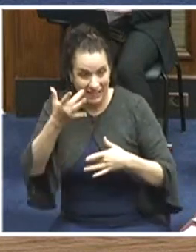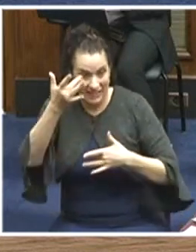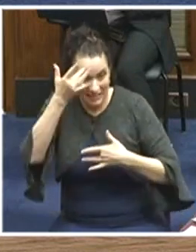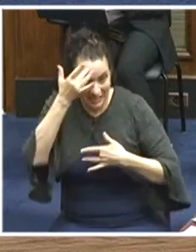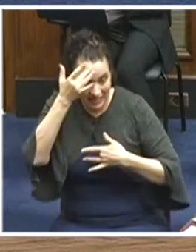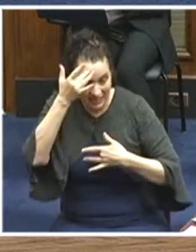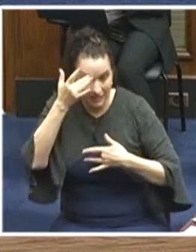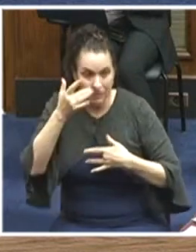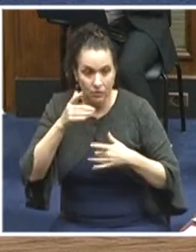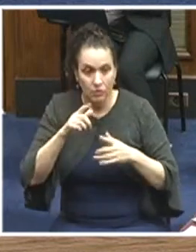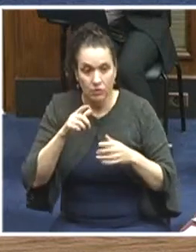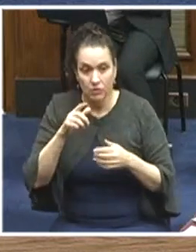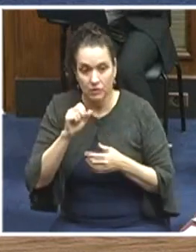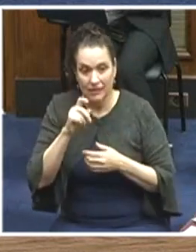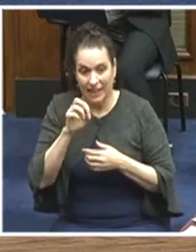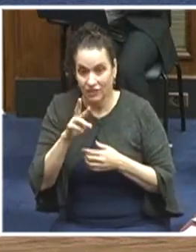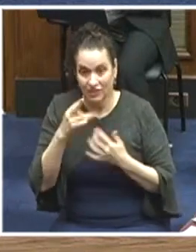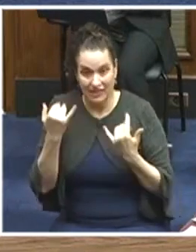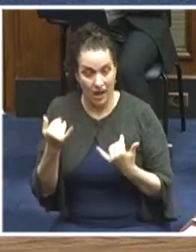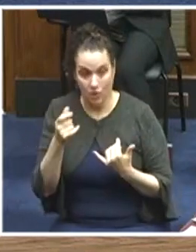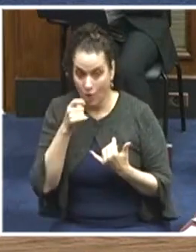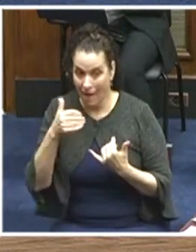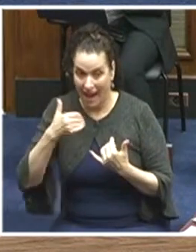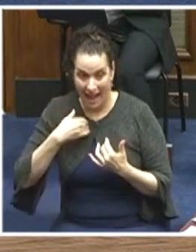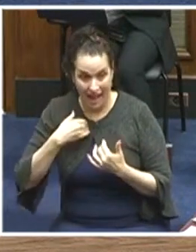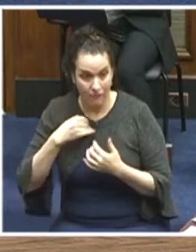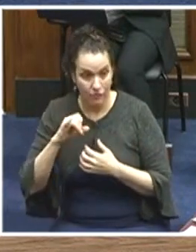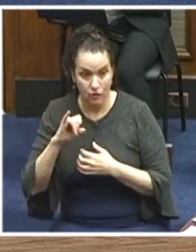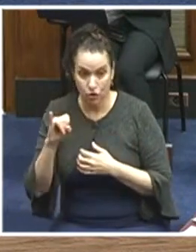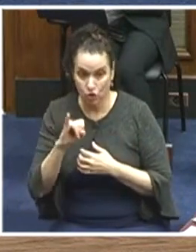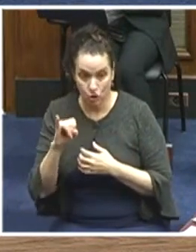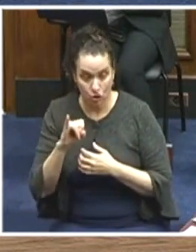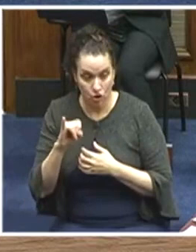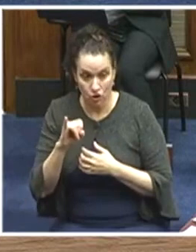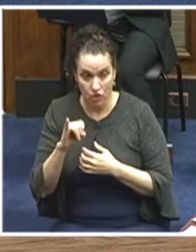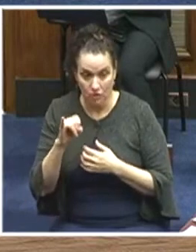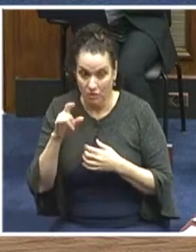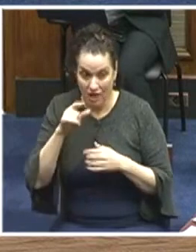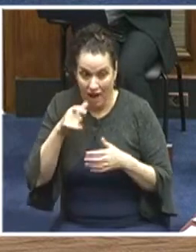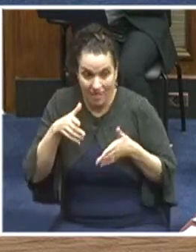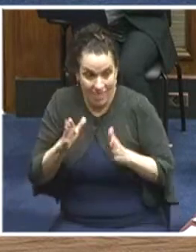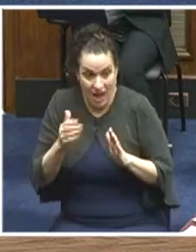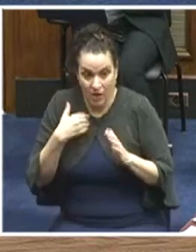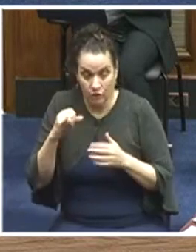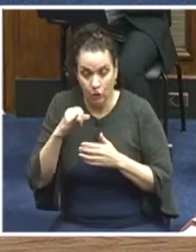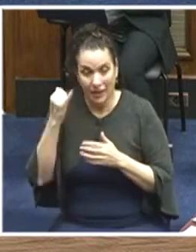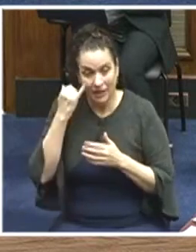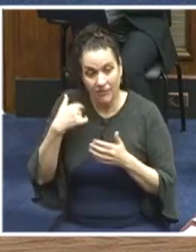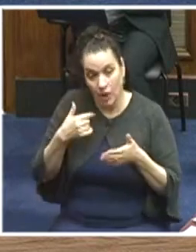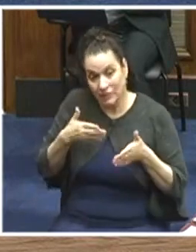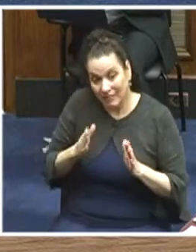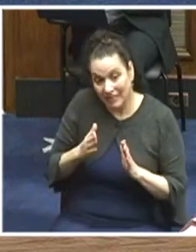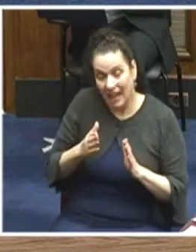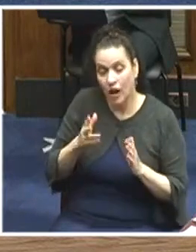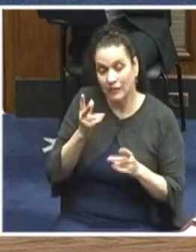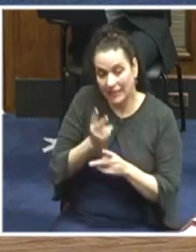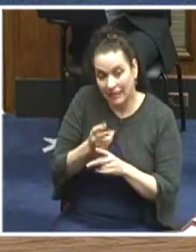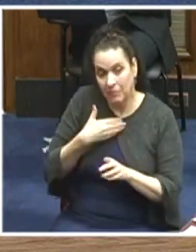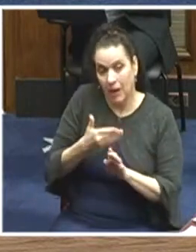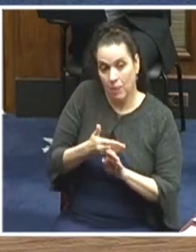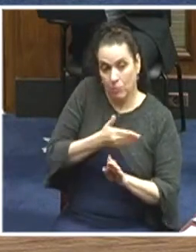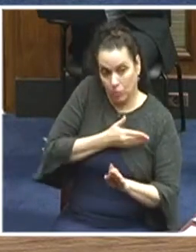She is permanently uninsurable. However, if I'd been allowed to keep my pre-ACA plan, as President